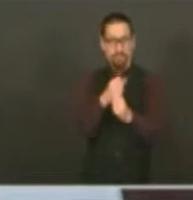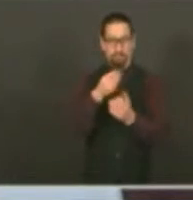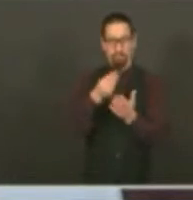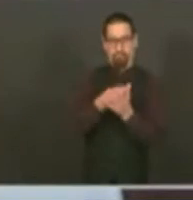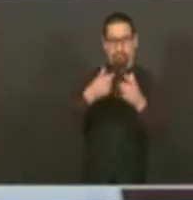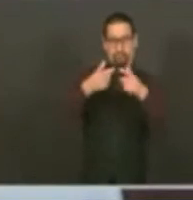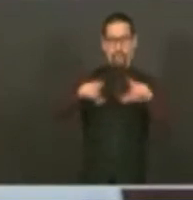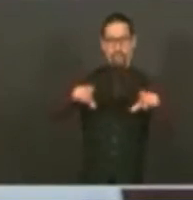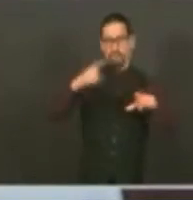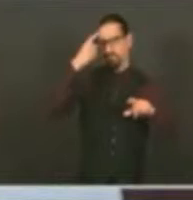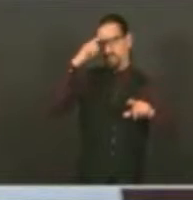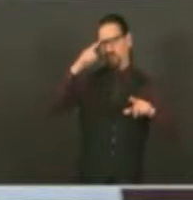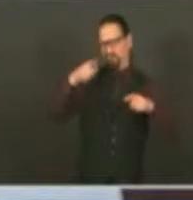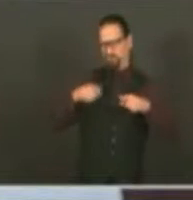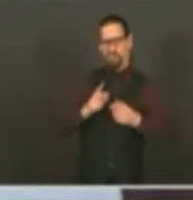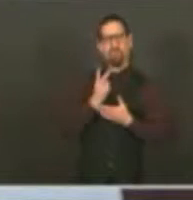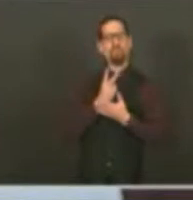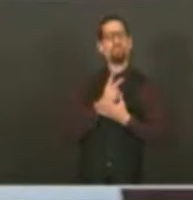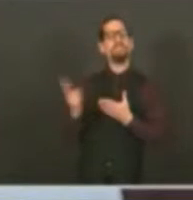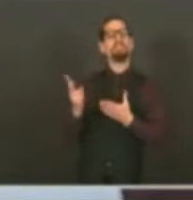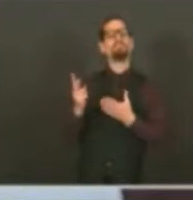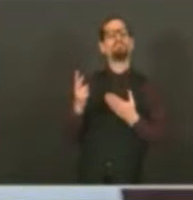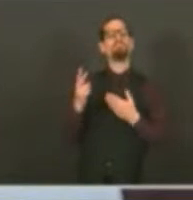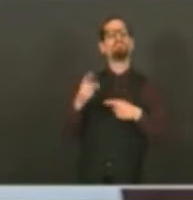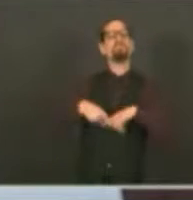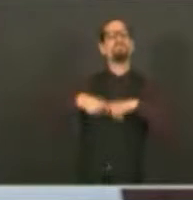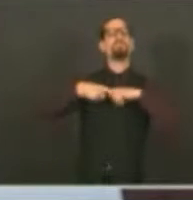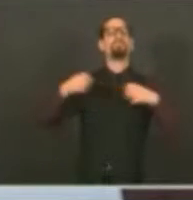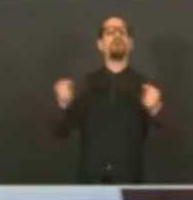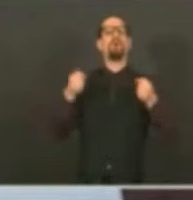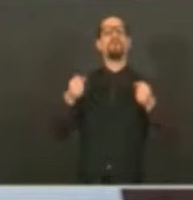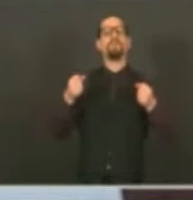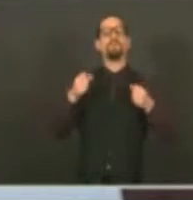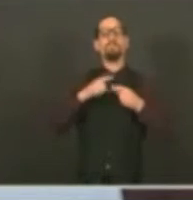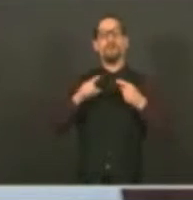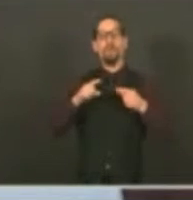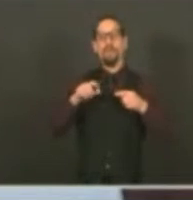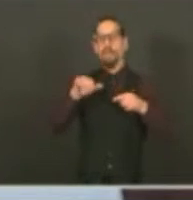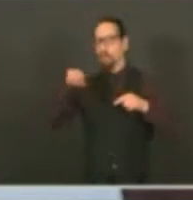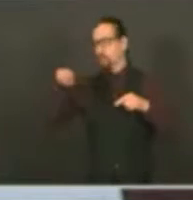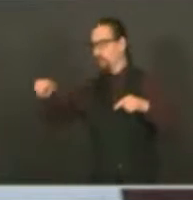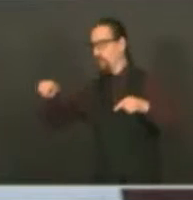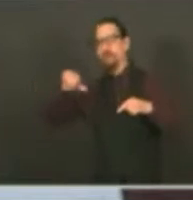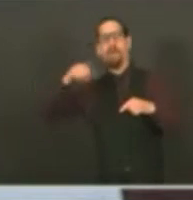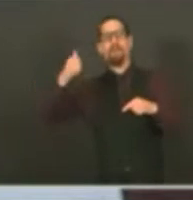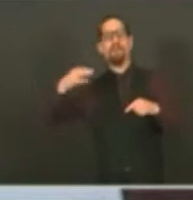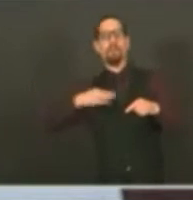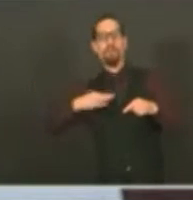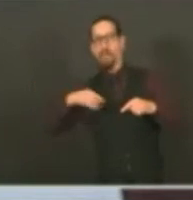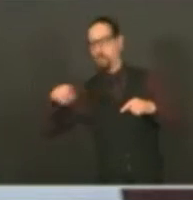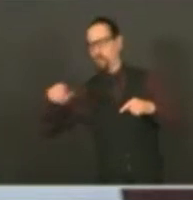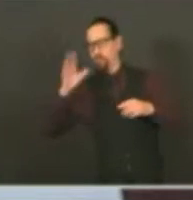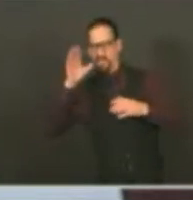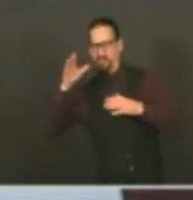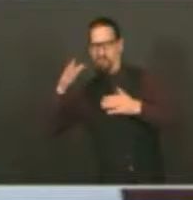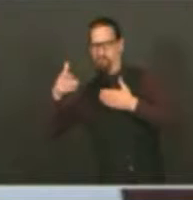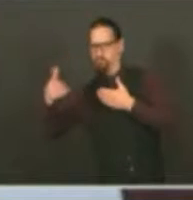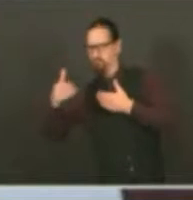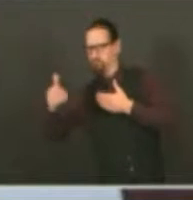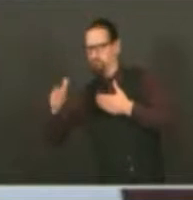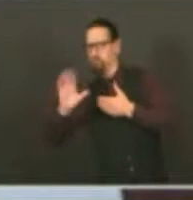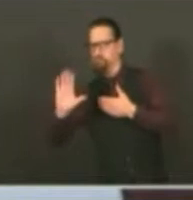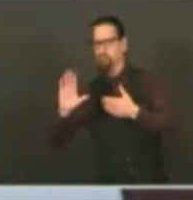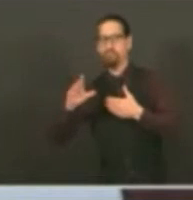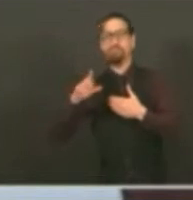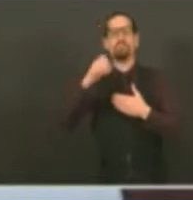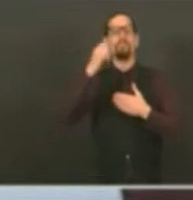haven't yet applied, but that are going to apply between now and Monday, is gonna get two checks